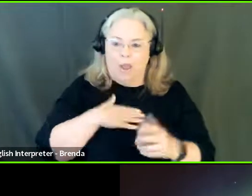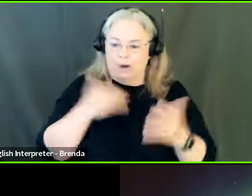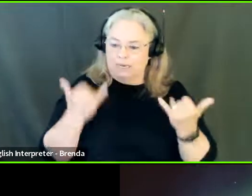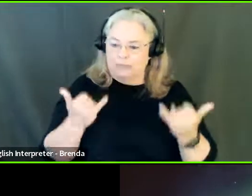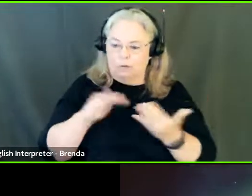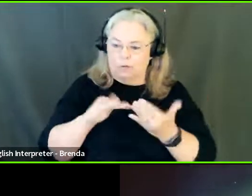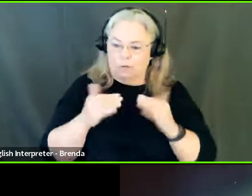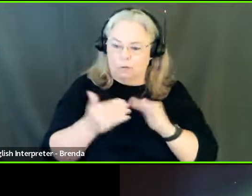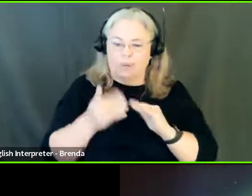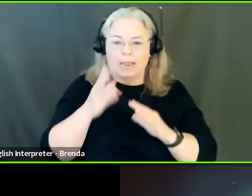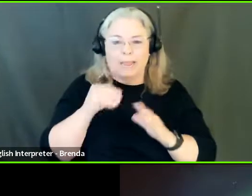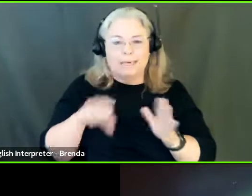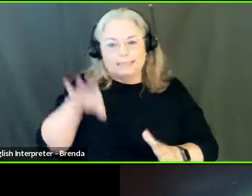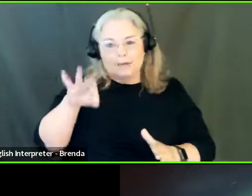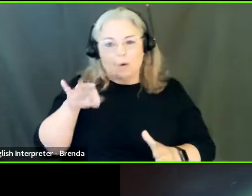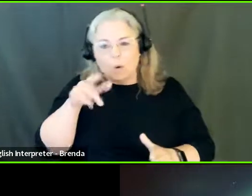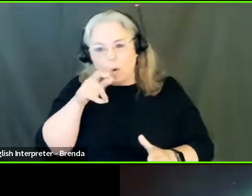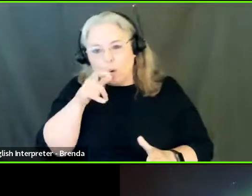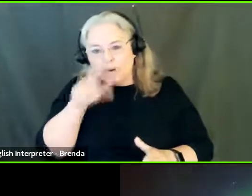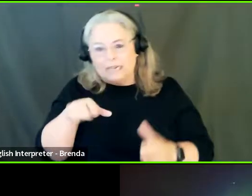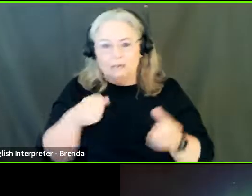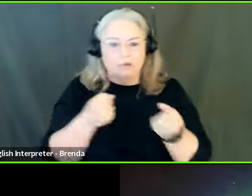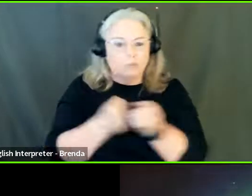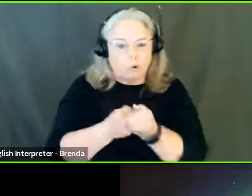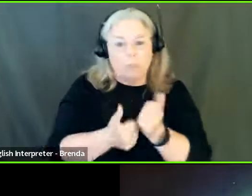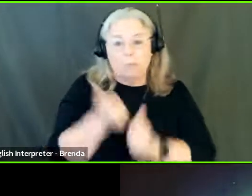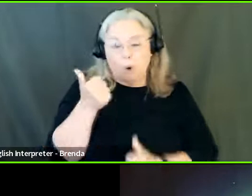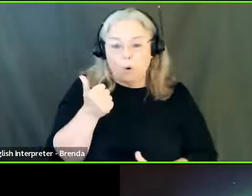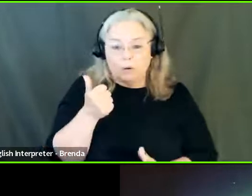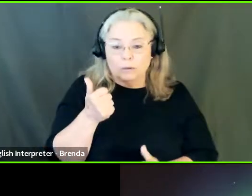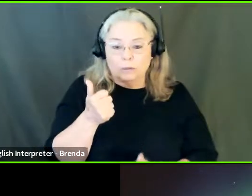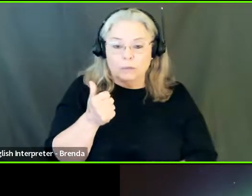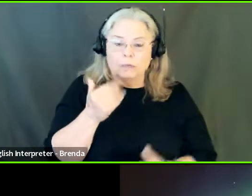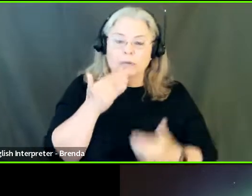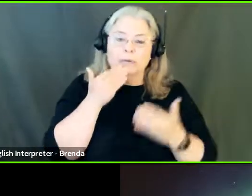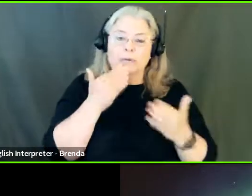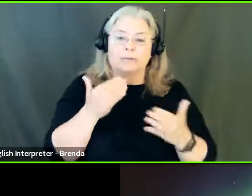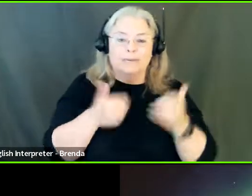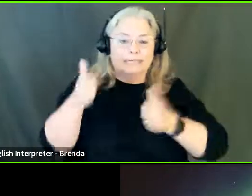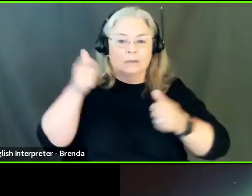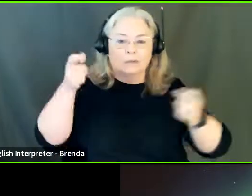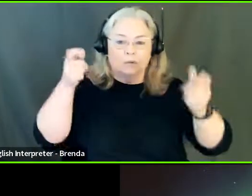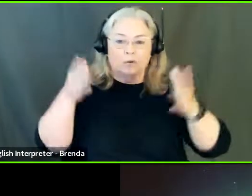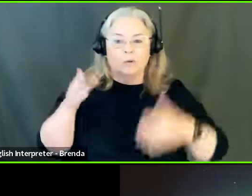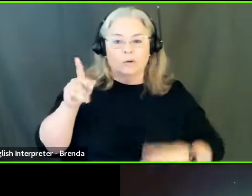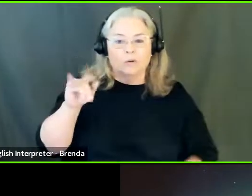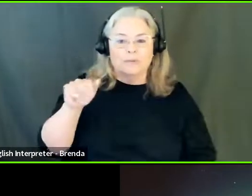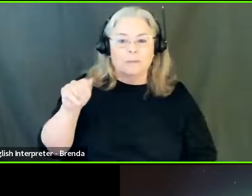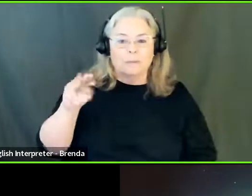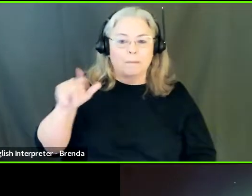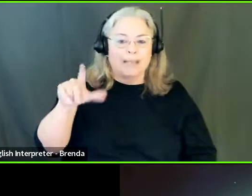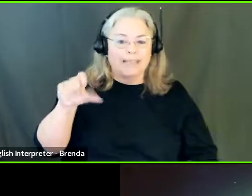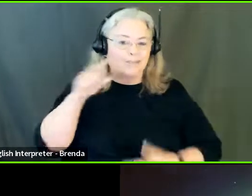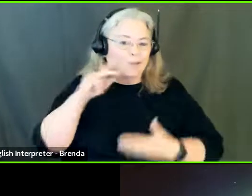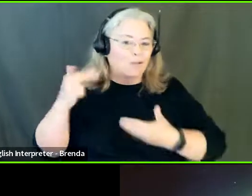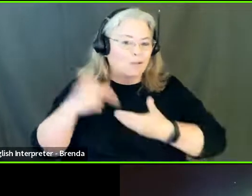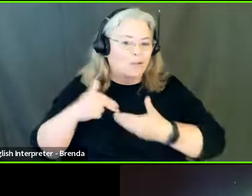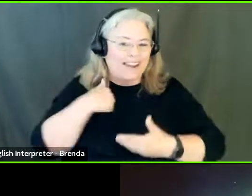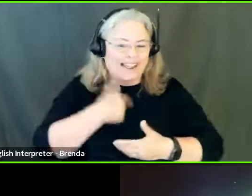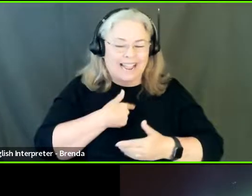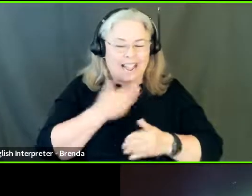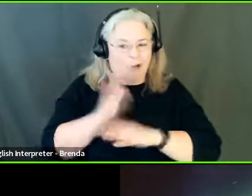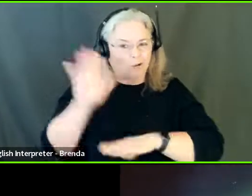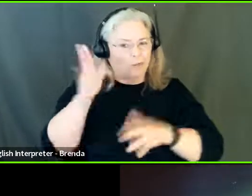more easily discovered by those who need support the most. Thank you to our Executive Director, Christina Mills, for joining us under your